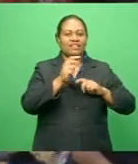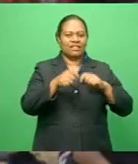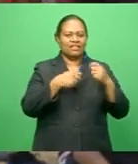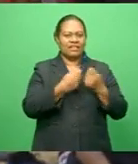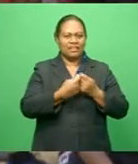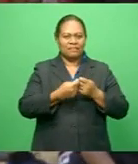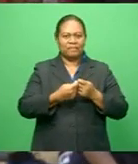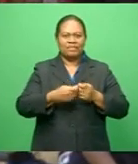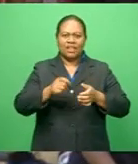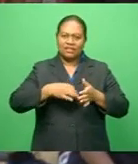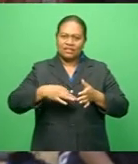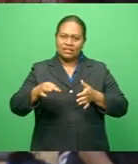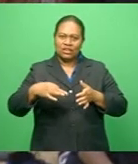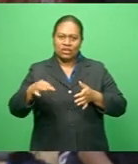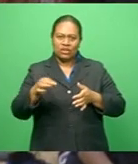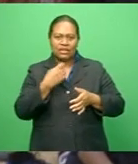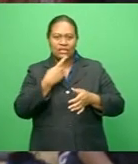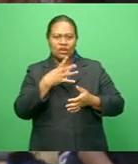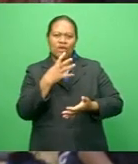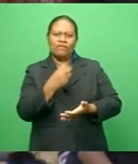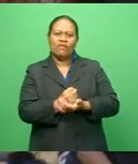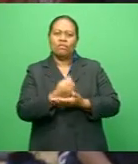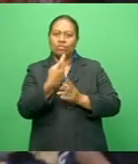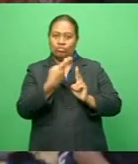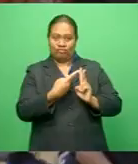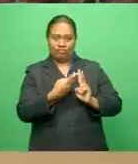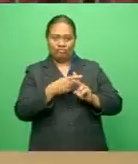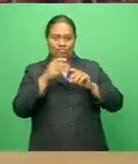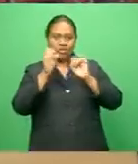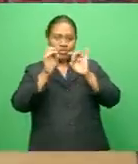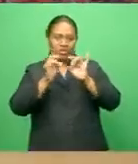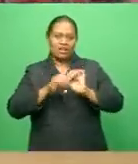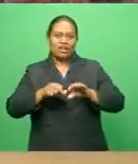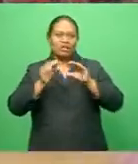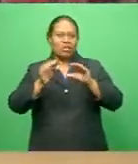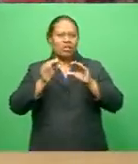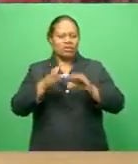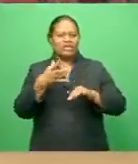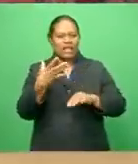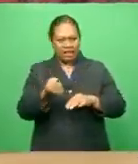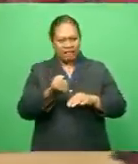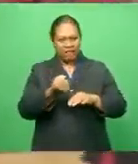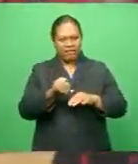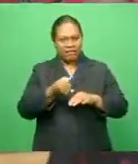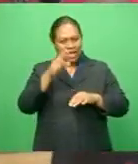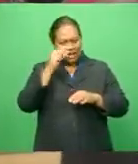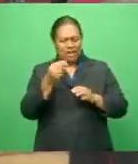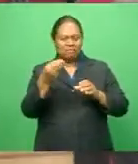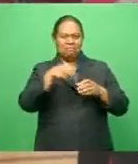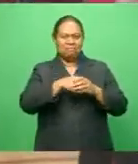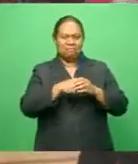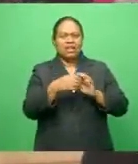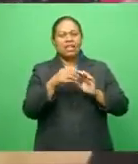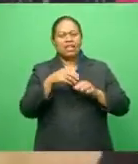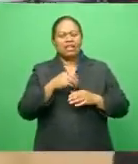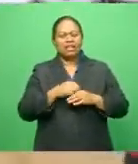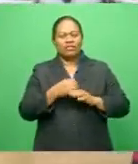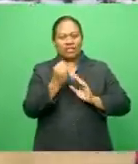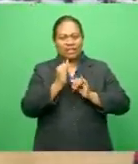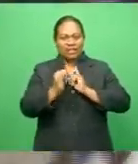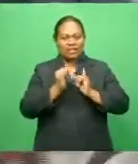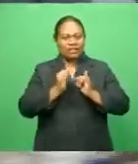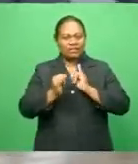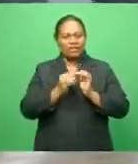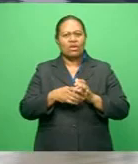Secretary Lucy Rokoura has confirmed that 2 Australian coaches have been shortlisted and interviewed. The position was left vacant